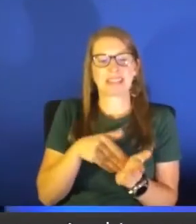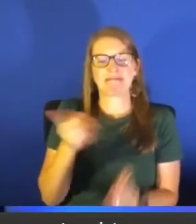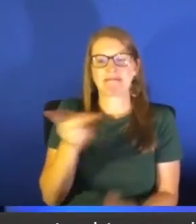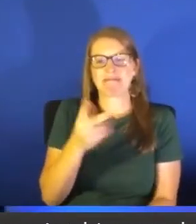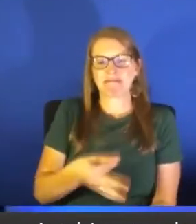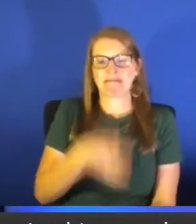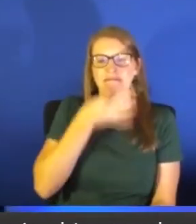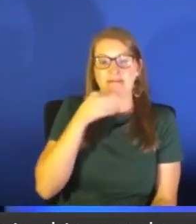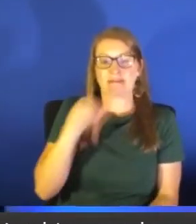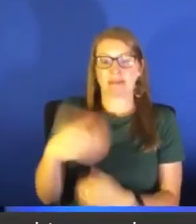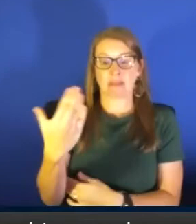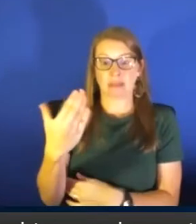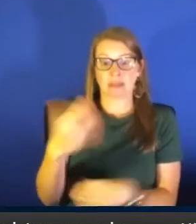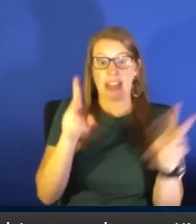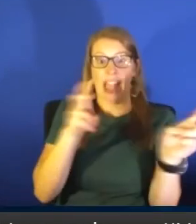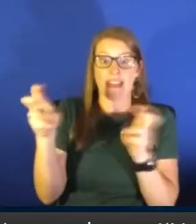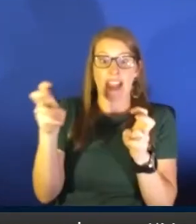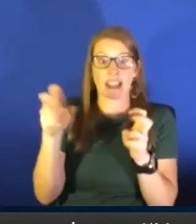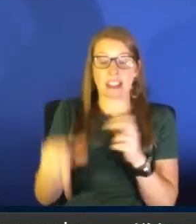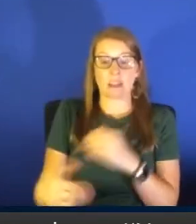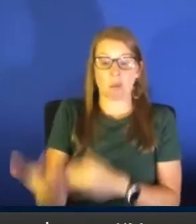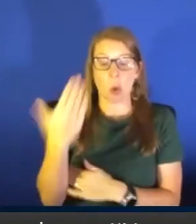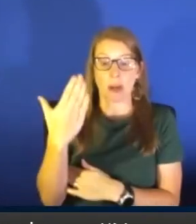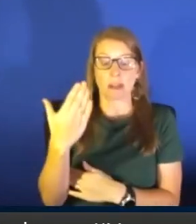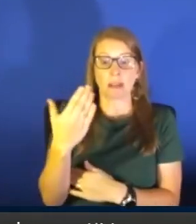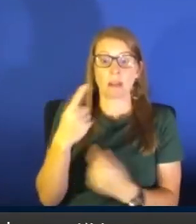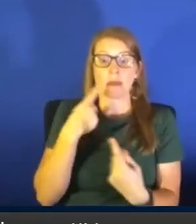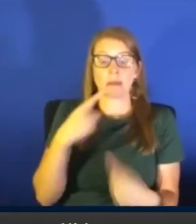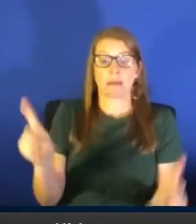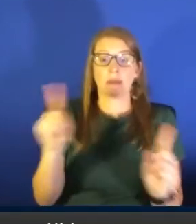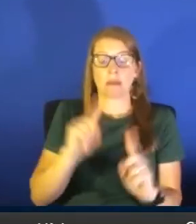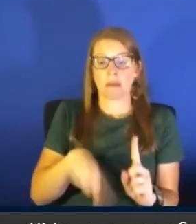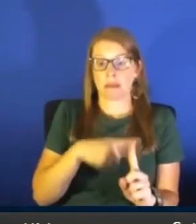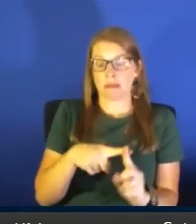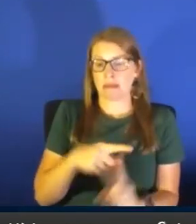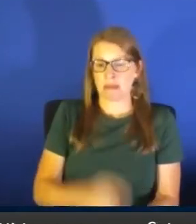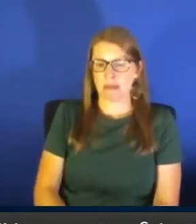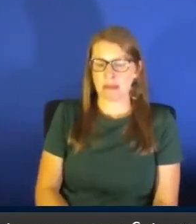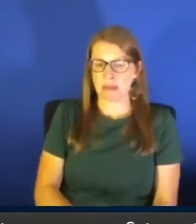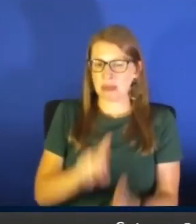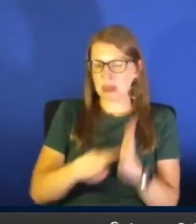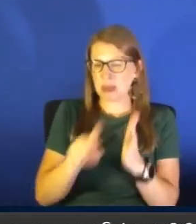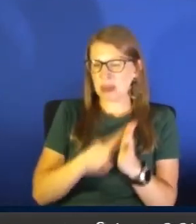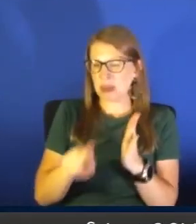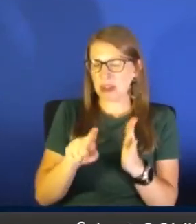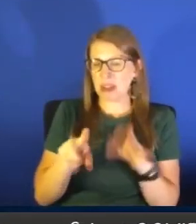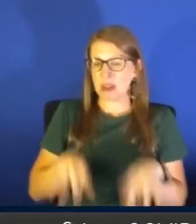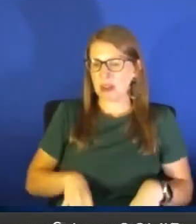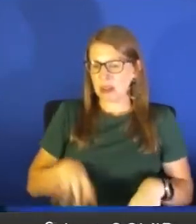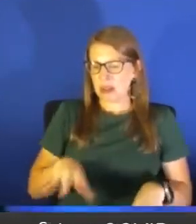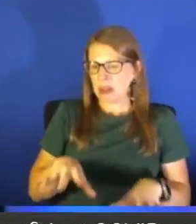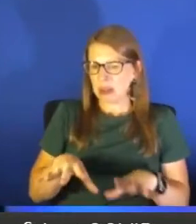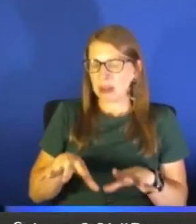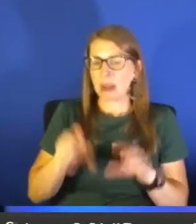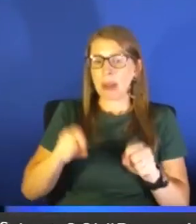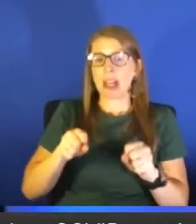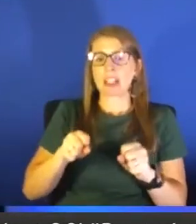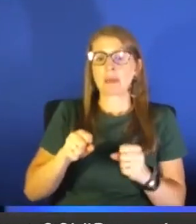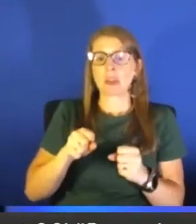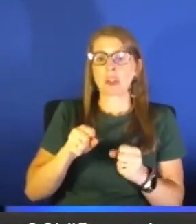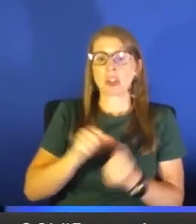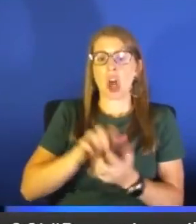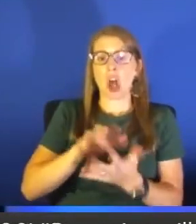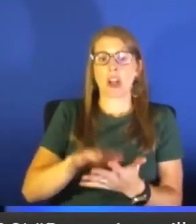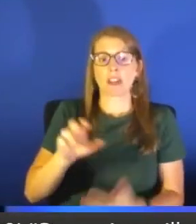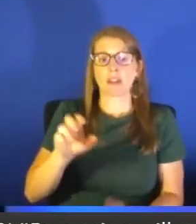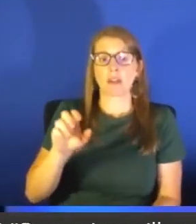morning. In the headlines this morning, we wanted to tell you about Australian researchers who have uncovered a possible cause of sudden infant death